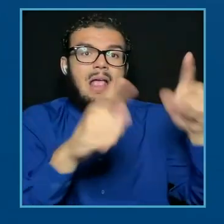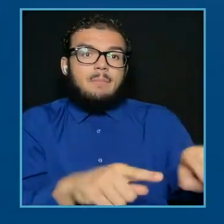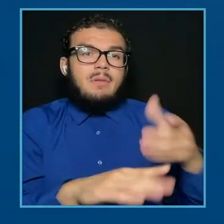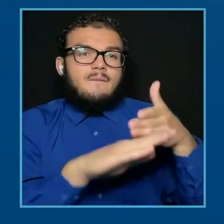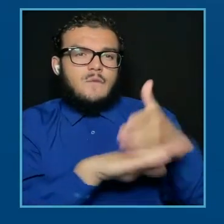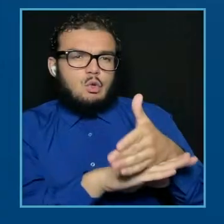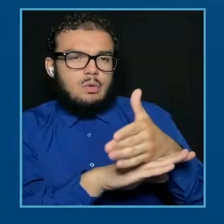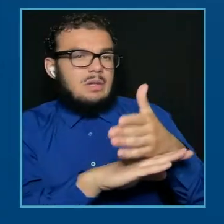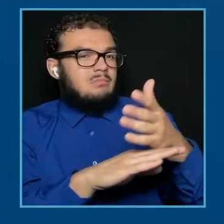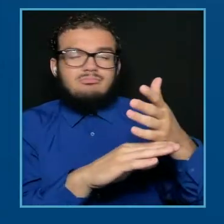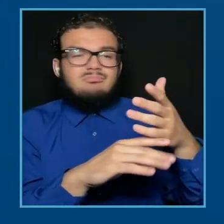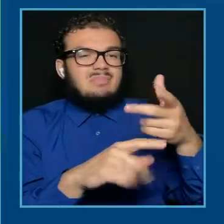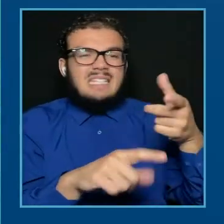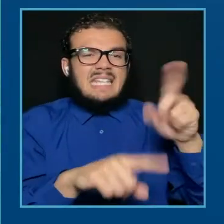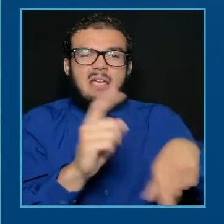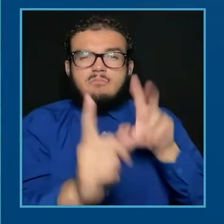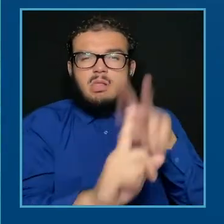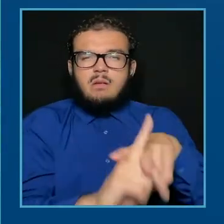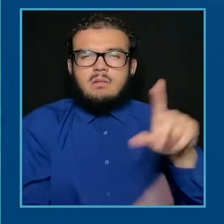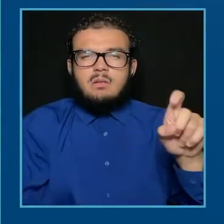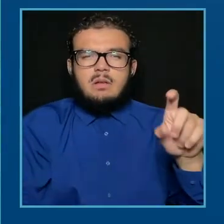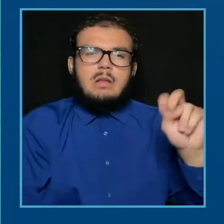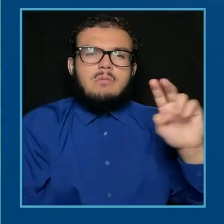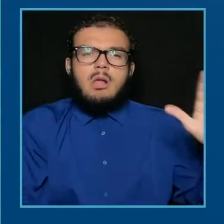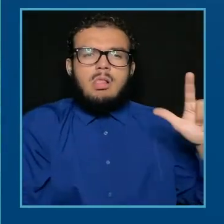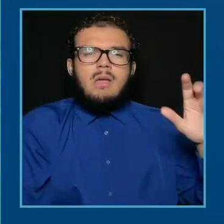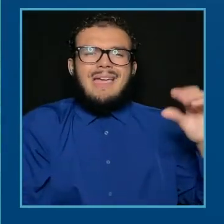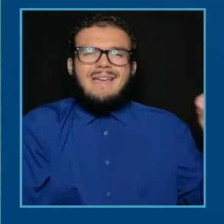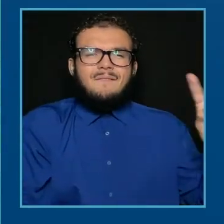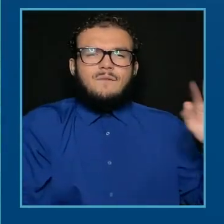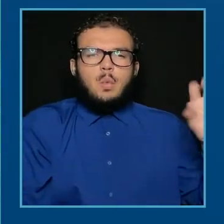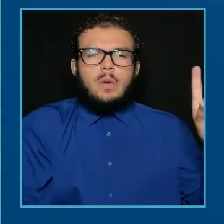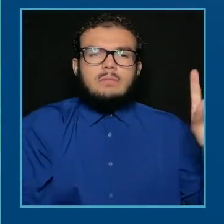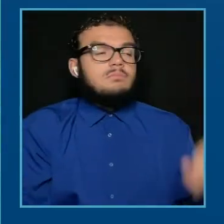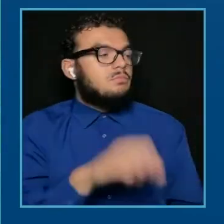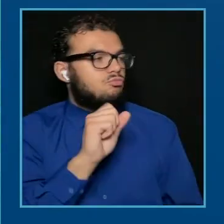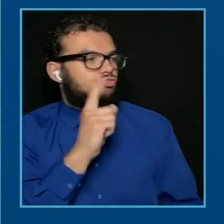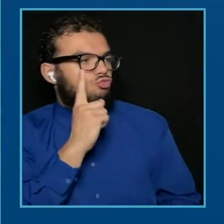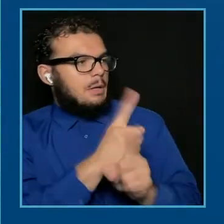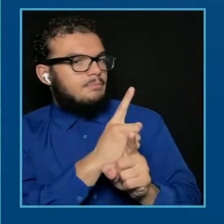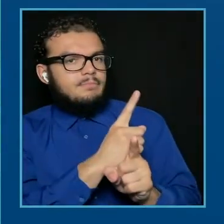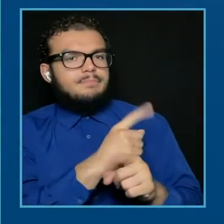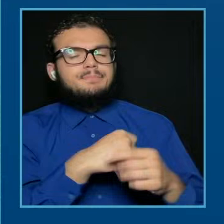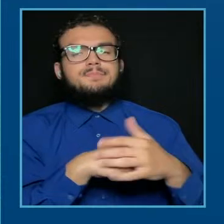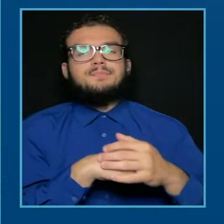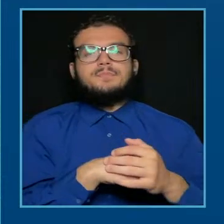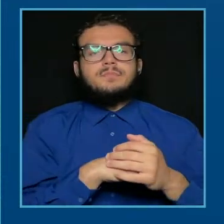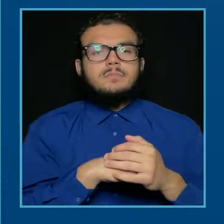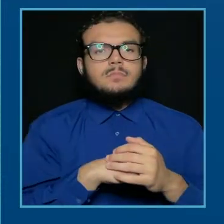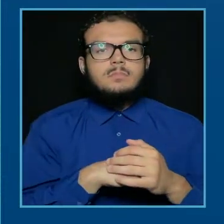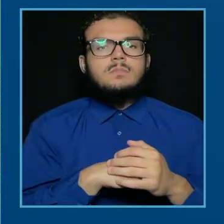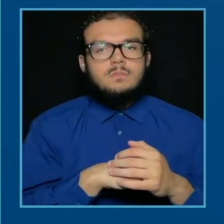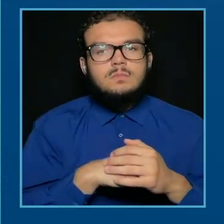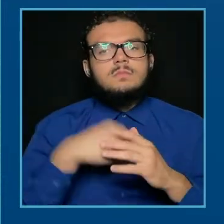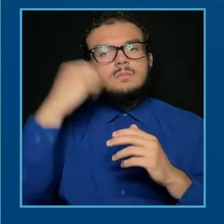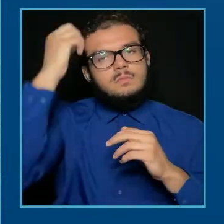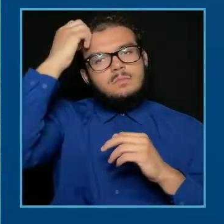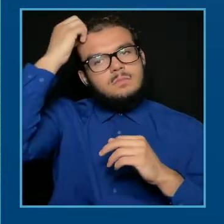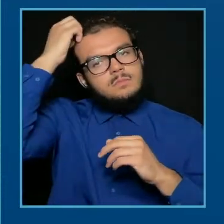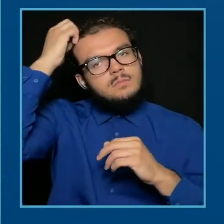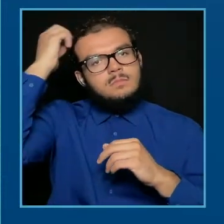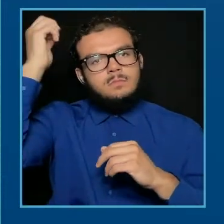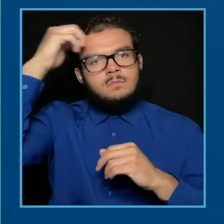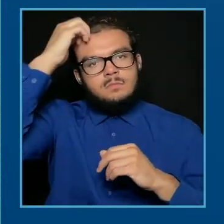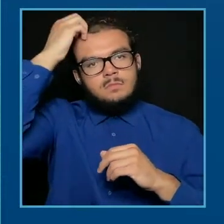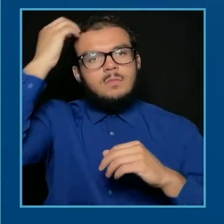void? Yes, that's exactly it. So again, what